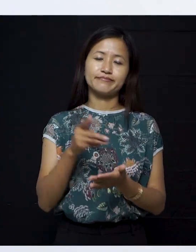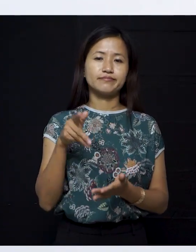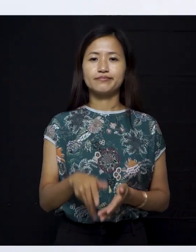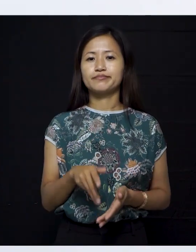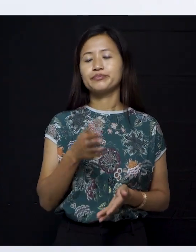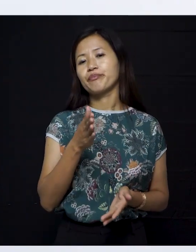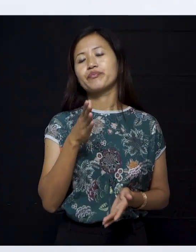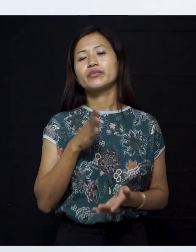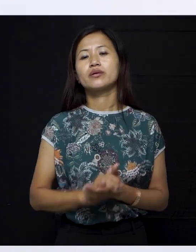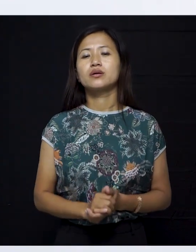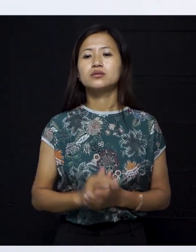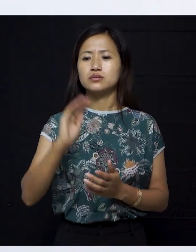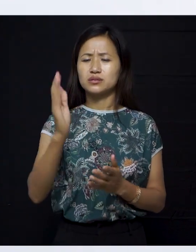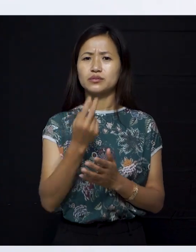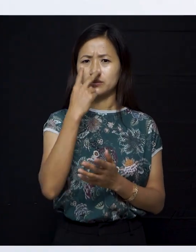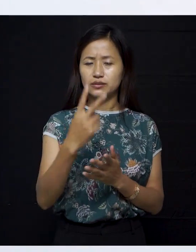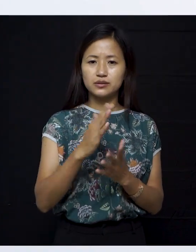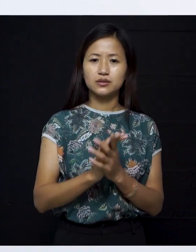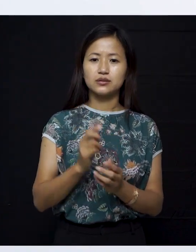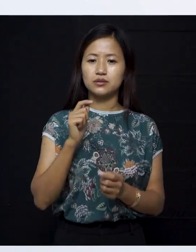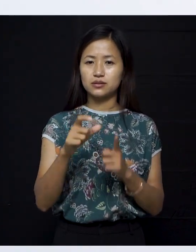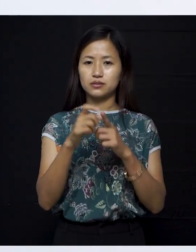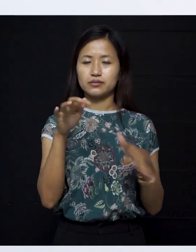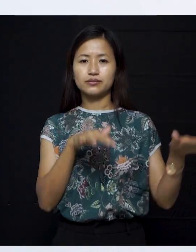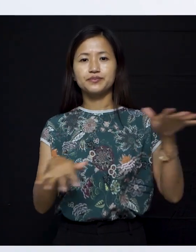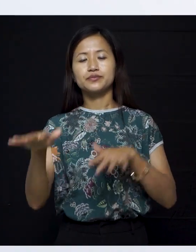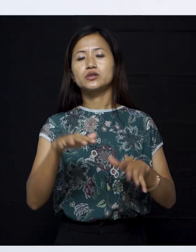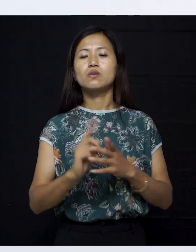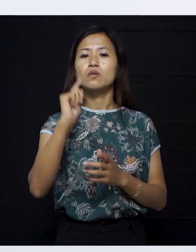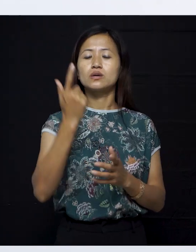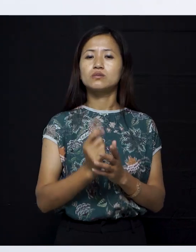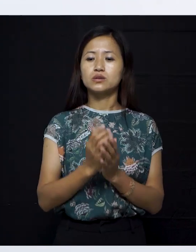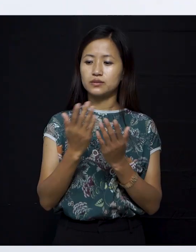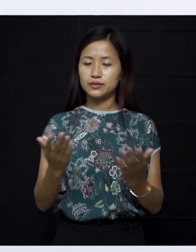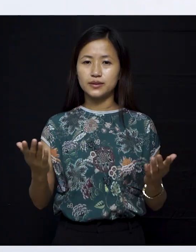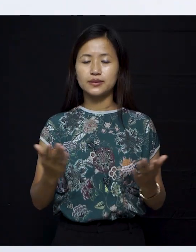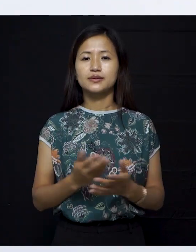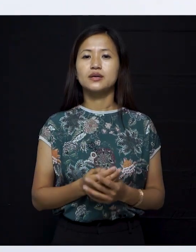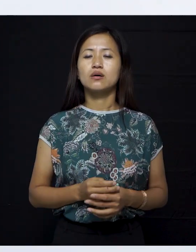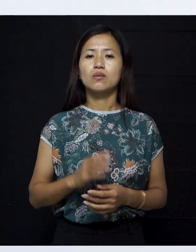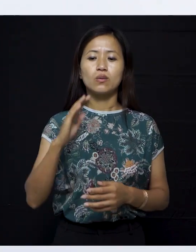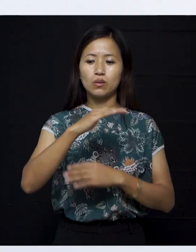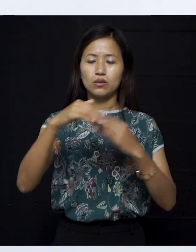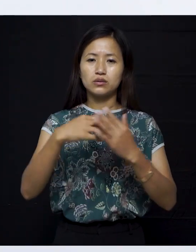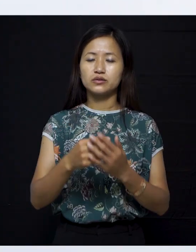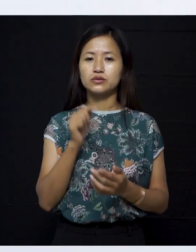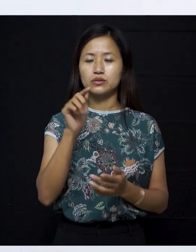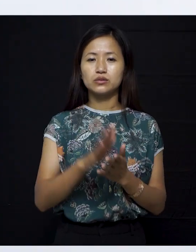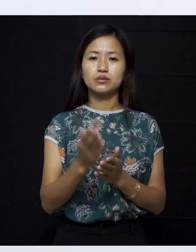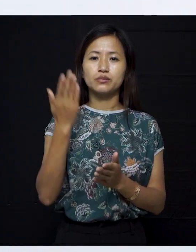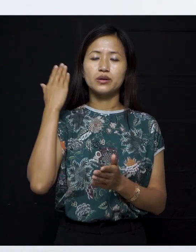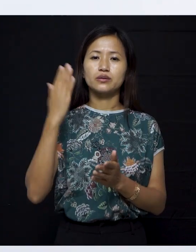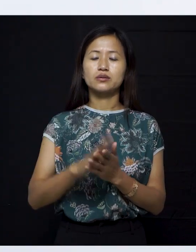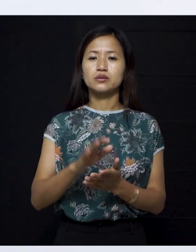That is also something that we have seen from this drama. And one more thing that I want all of you to go back